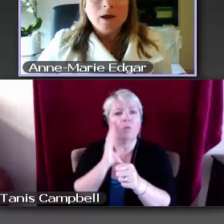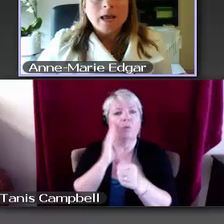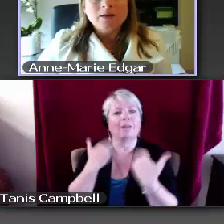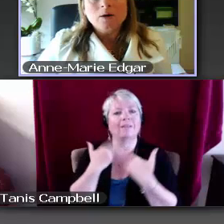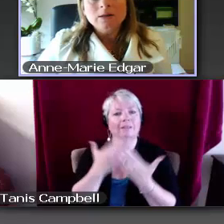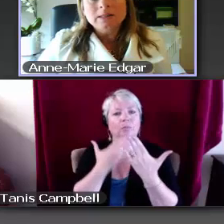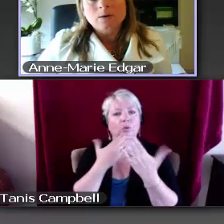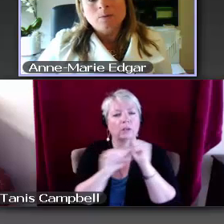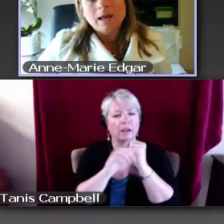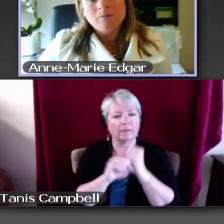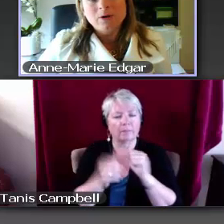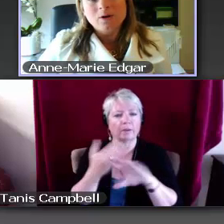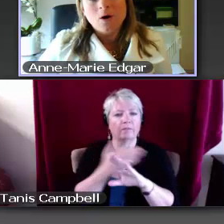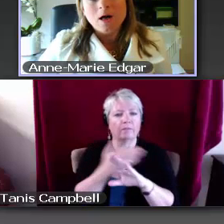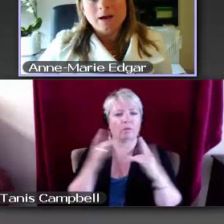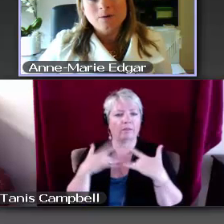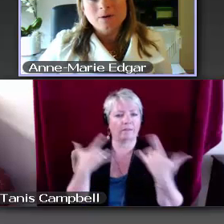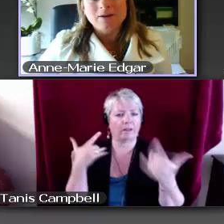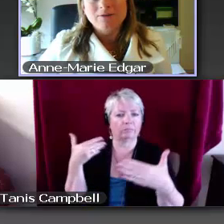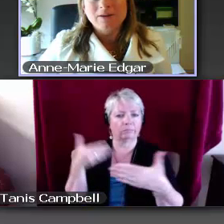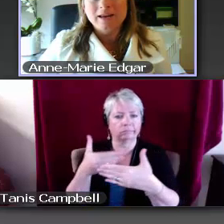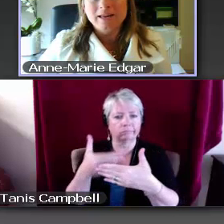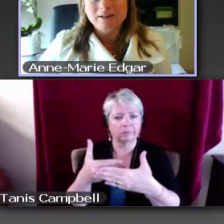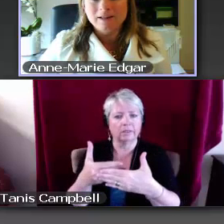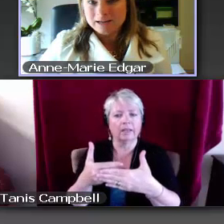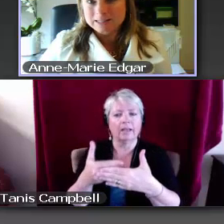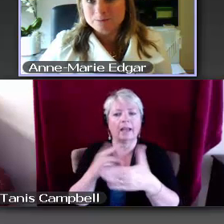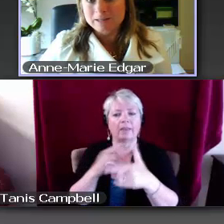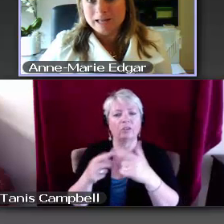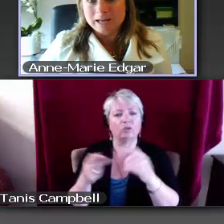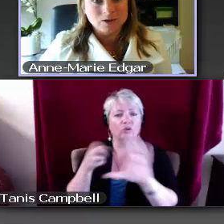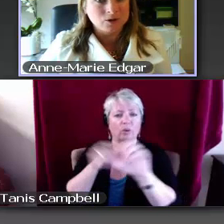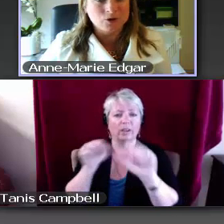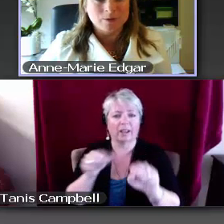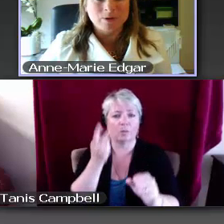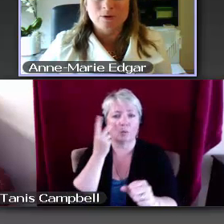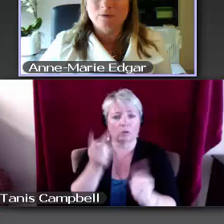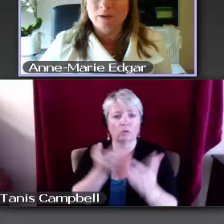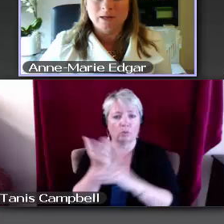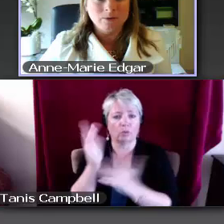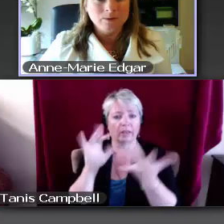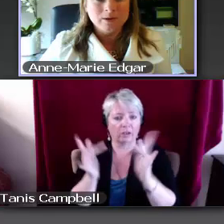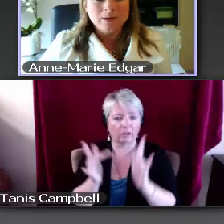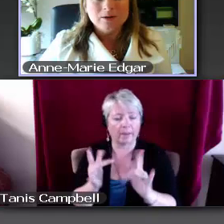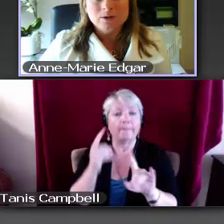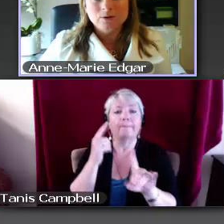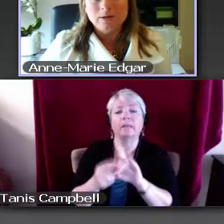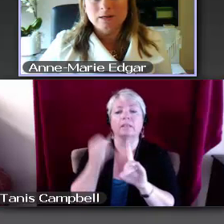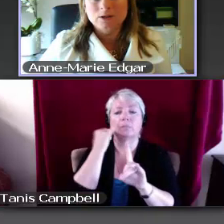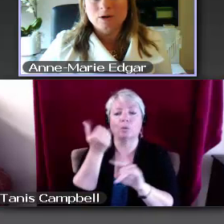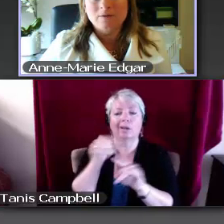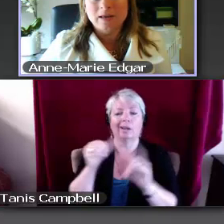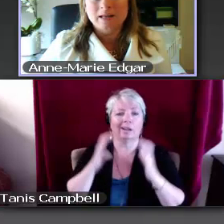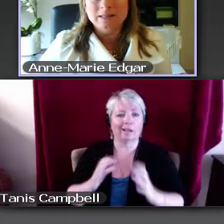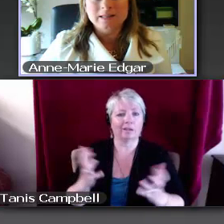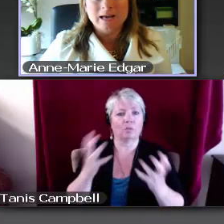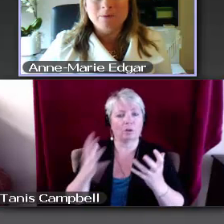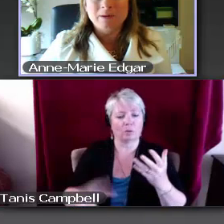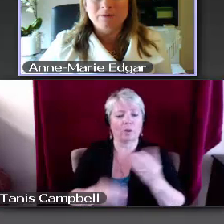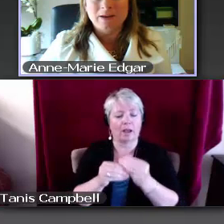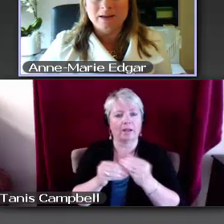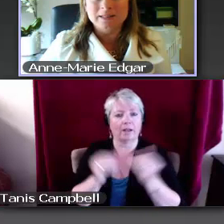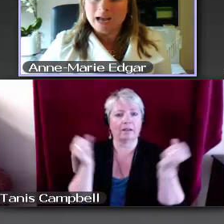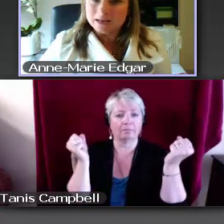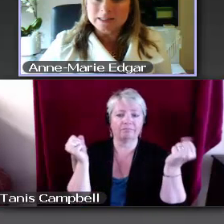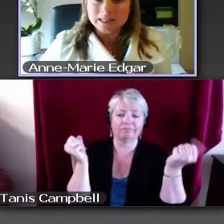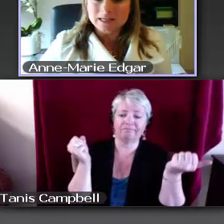event. And also, we have put a call out if any clients would like to contribute a video to the extravaganza. That